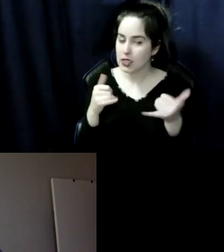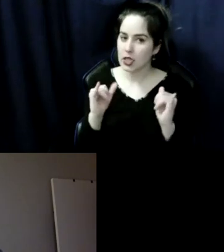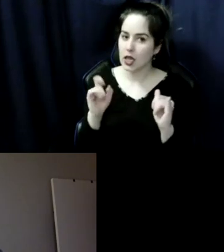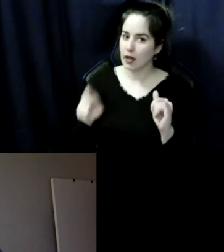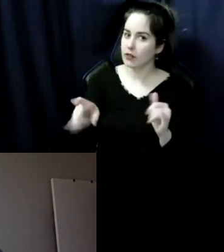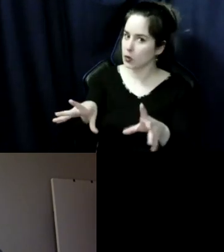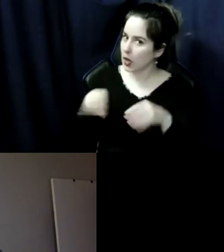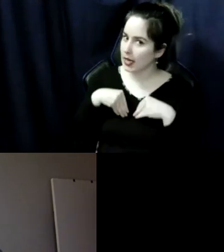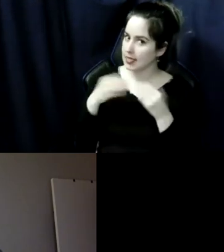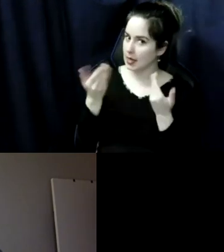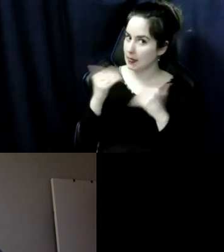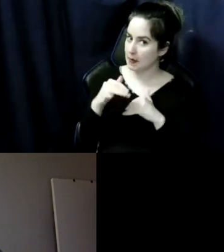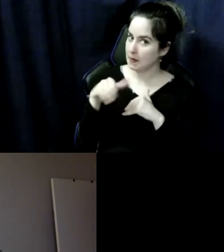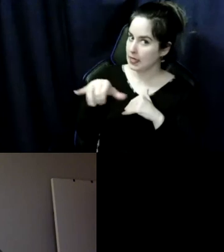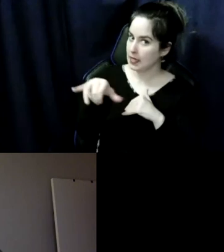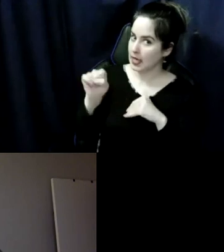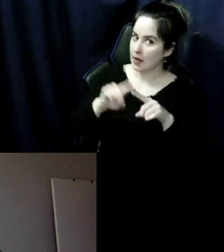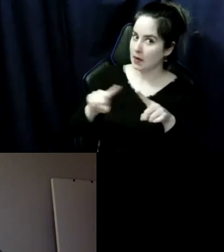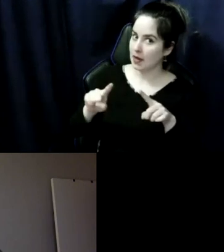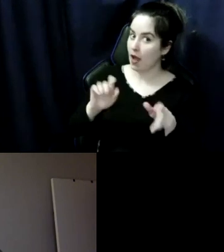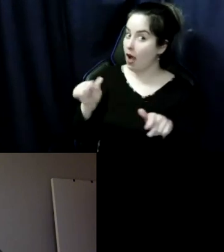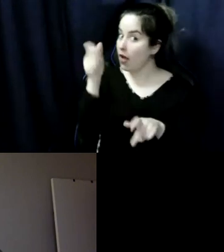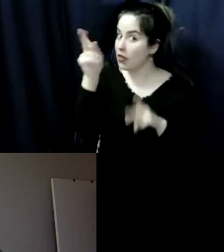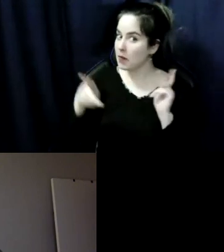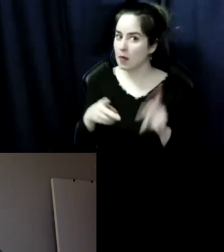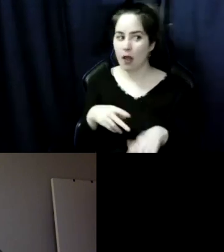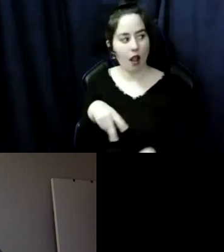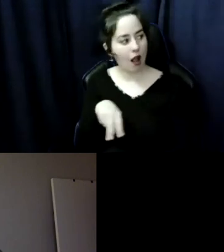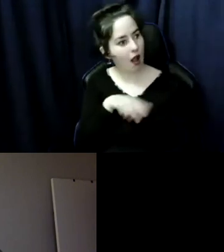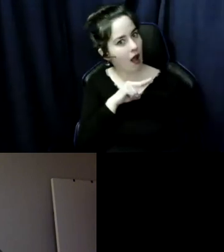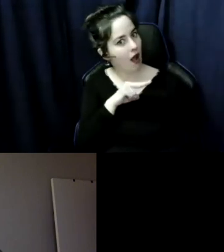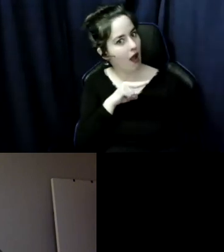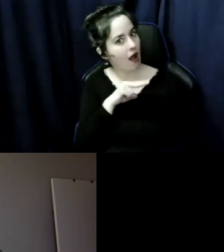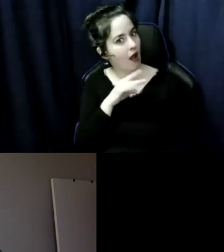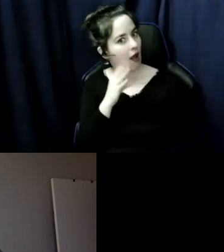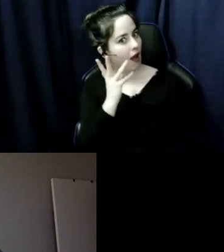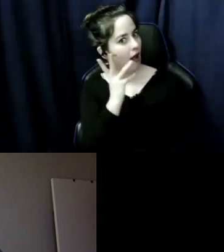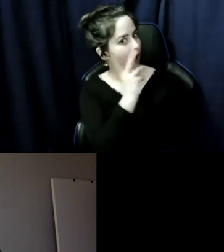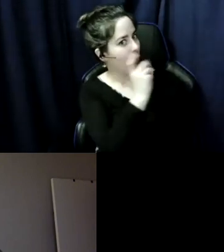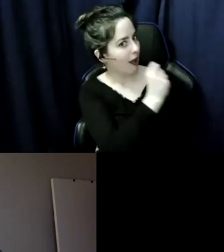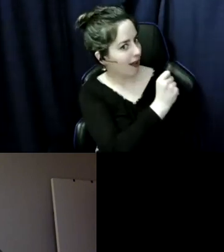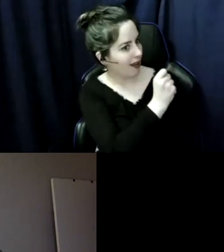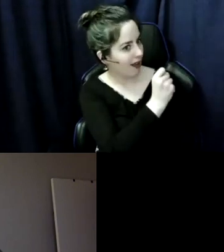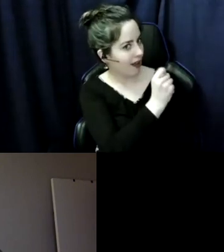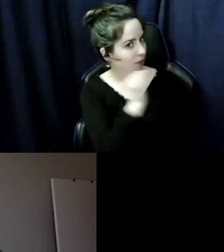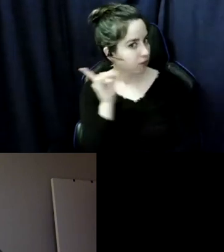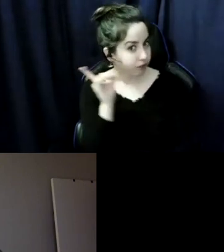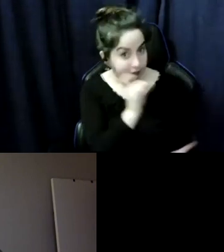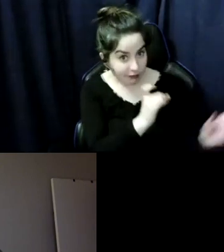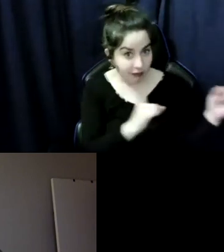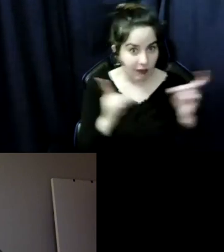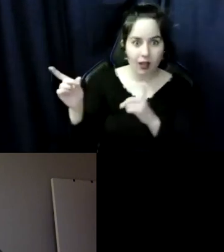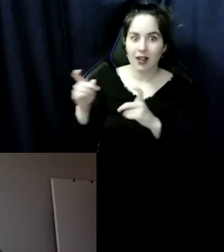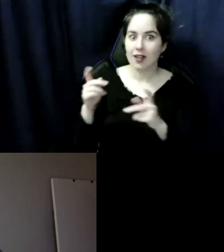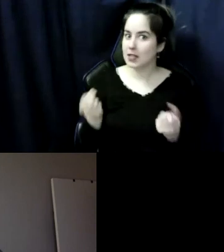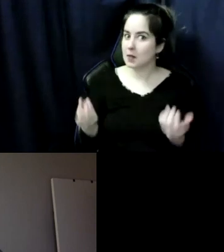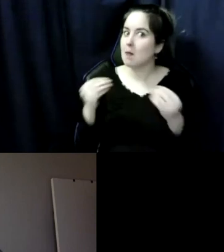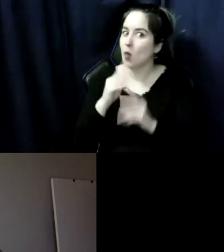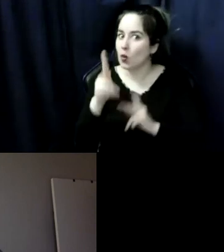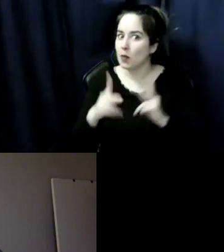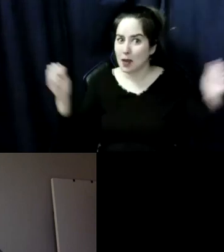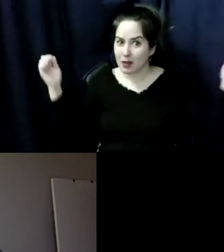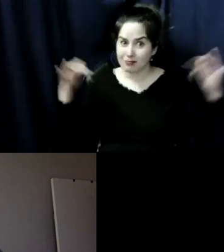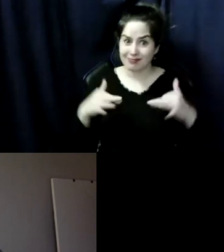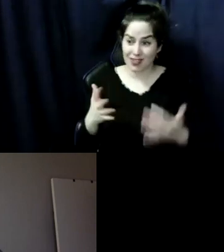still attract people. So that's a job for someone to do, and that's the part that I don't want to say I'm worried about, but it's